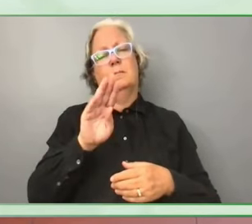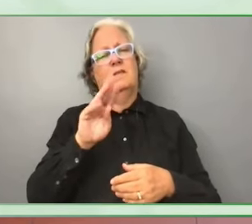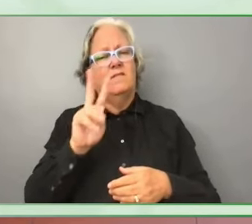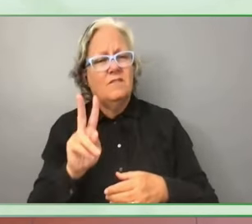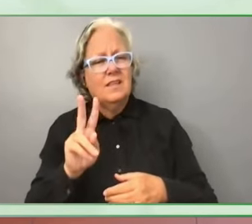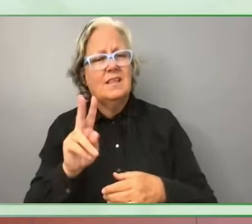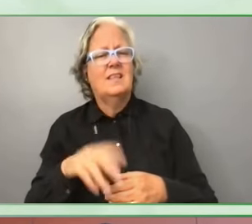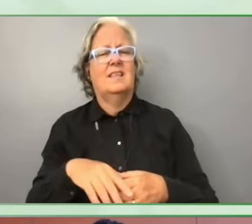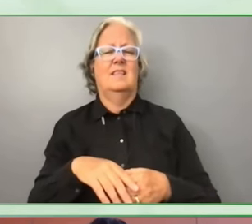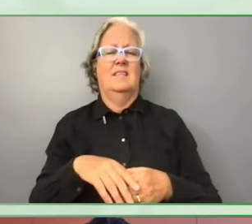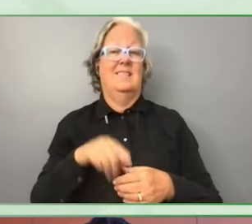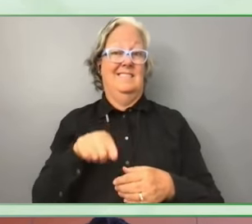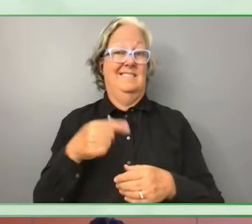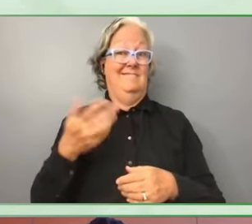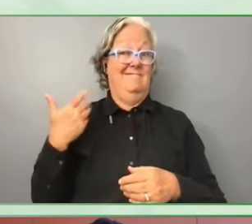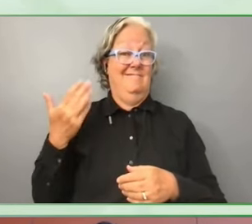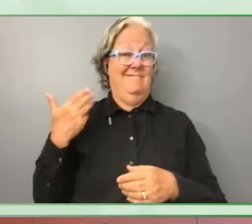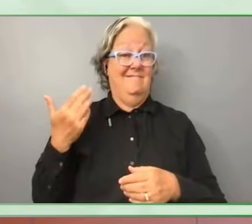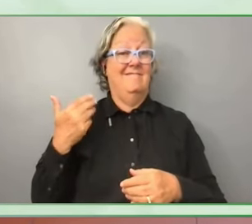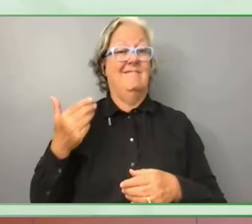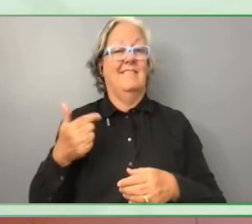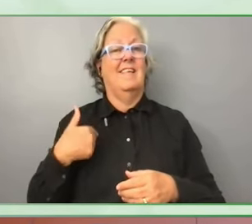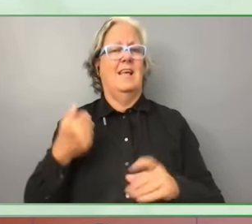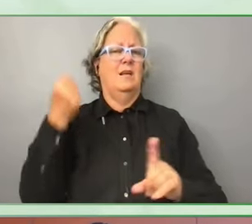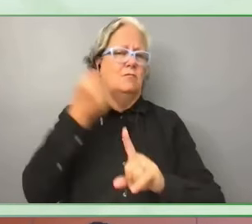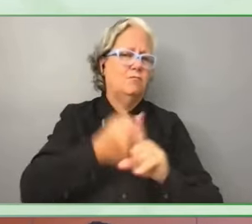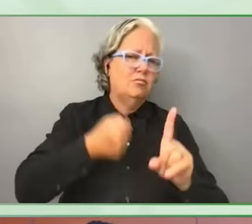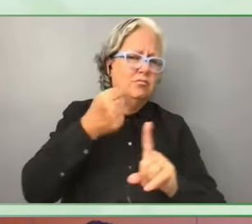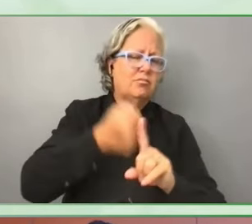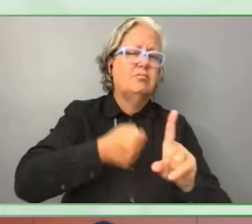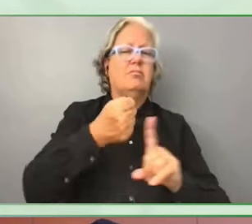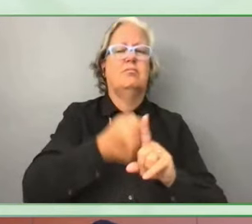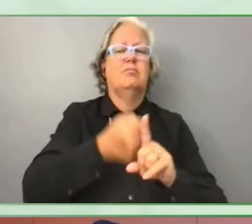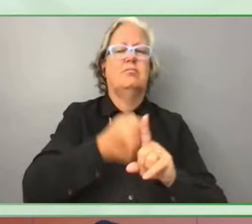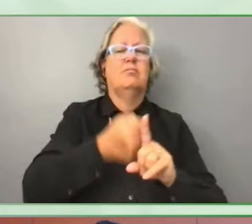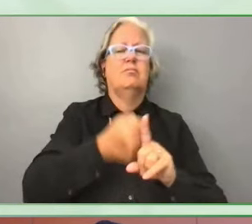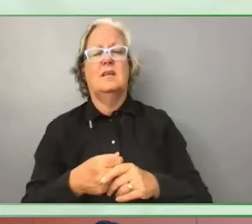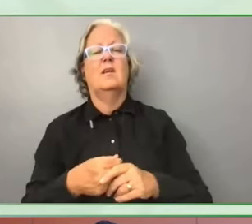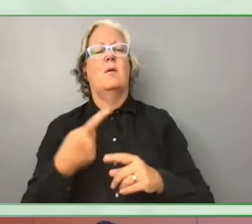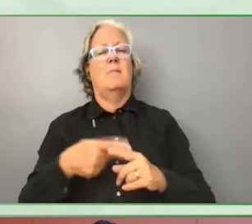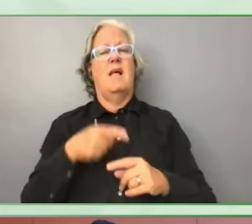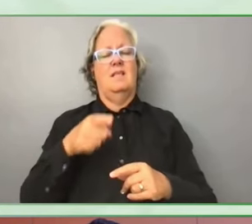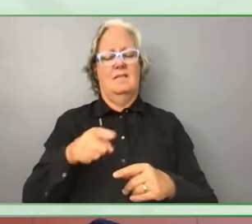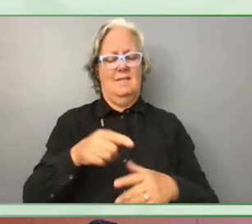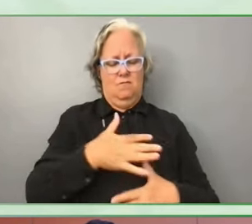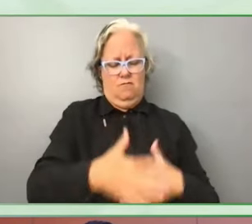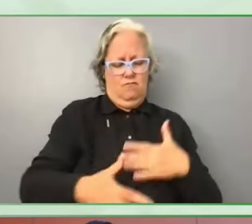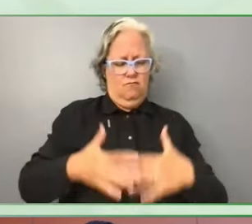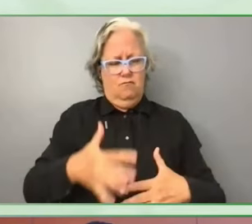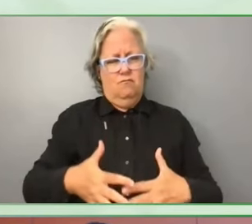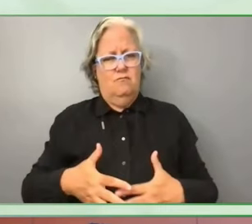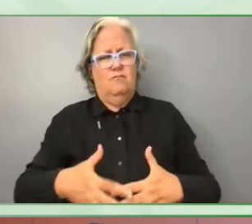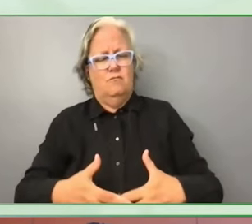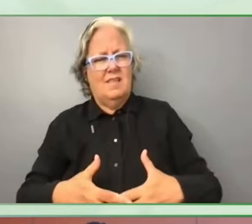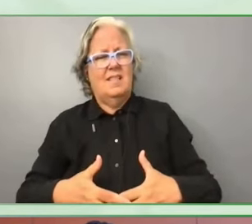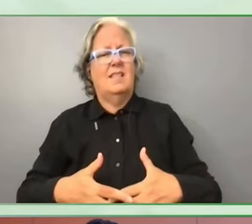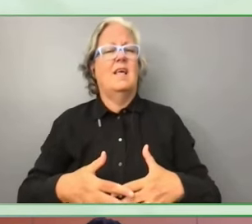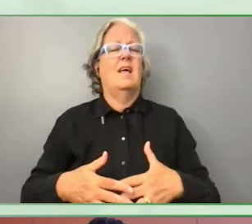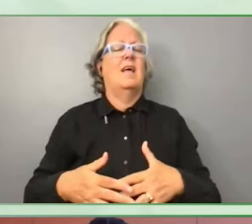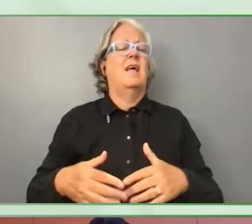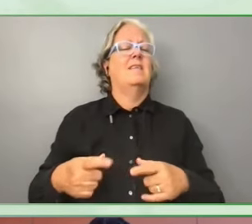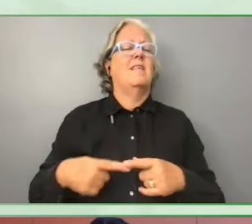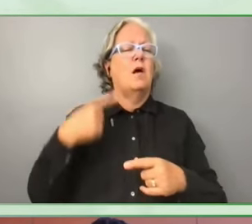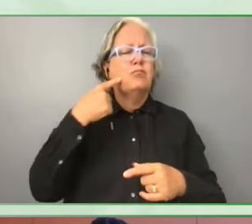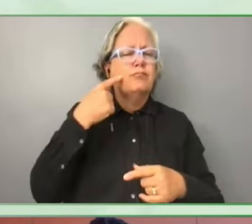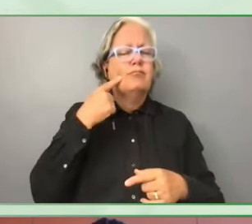recent areas of focus, education, where we give scholarship to children with disability and children of parents with disability,